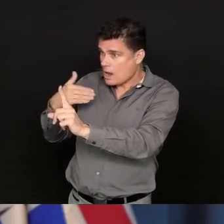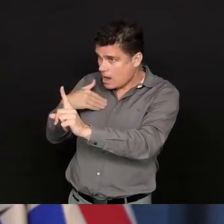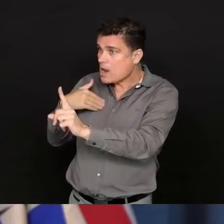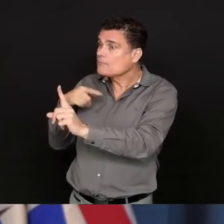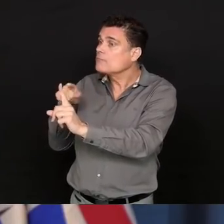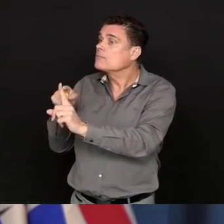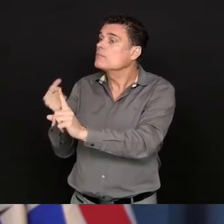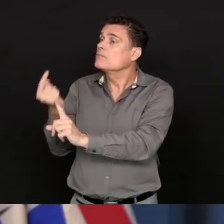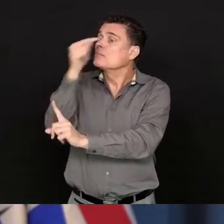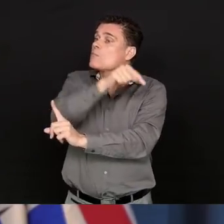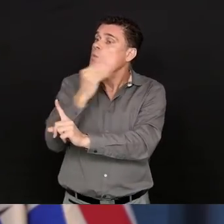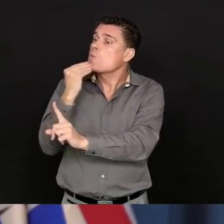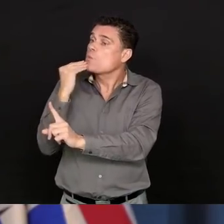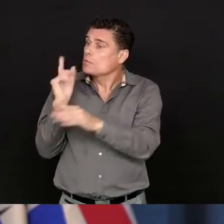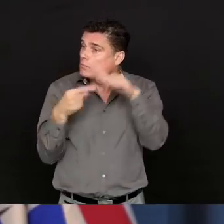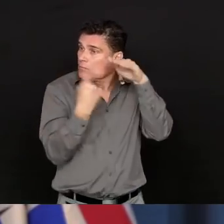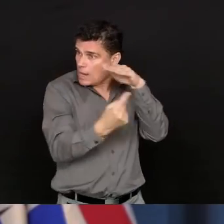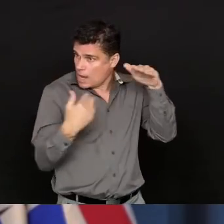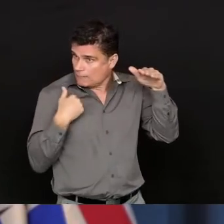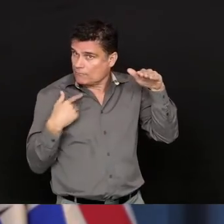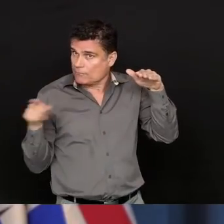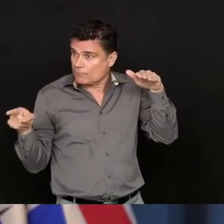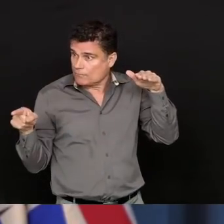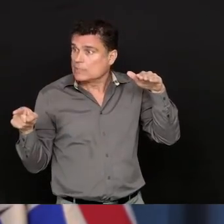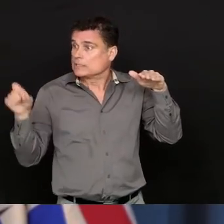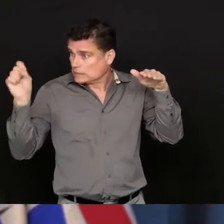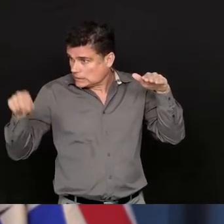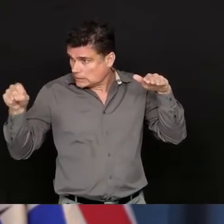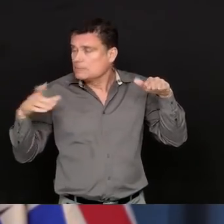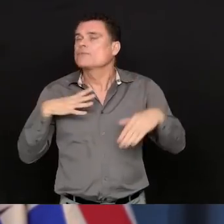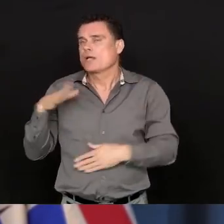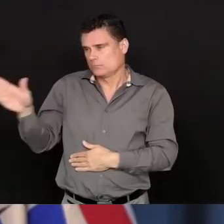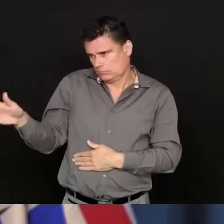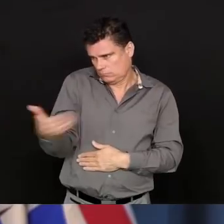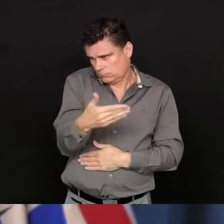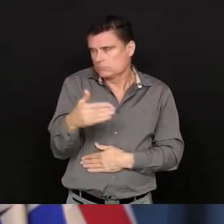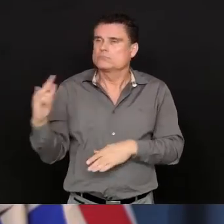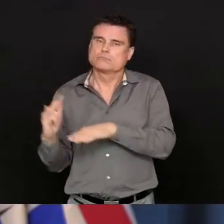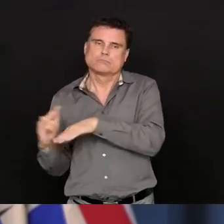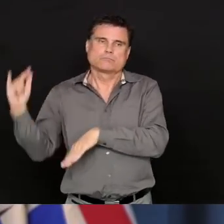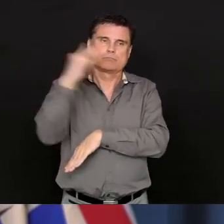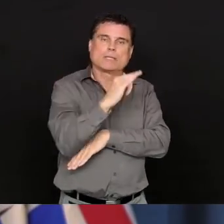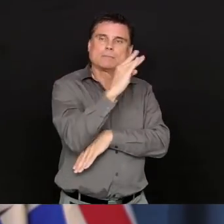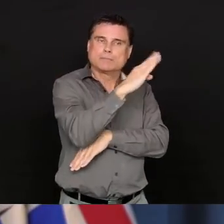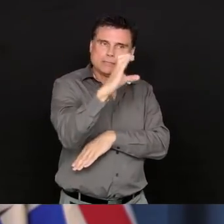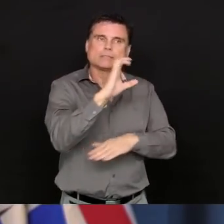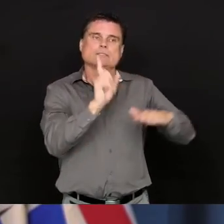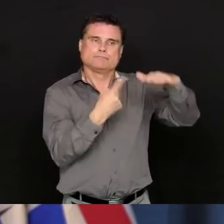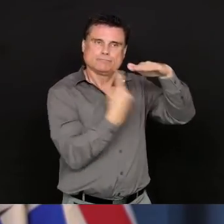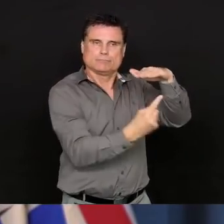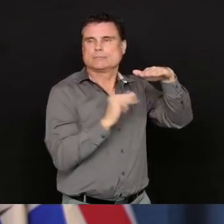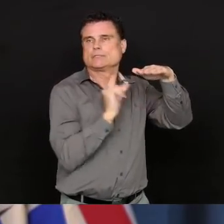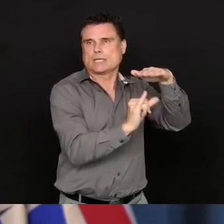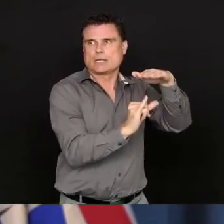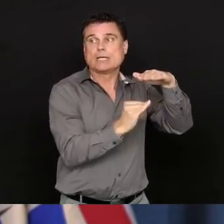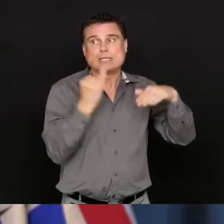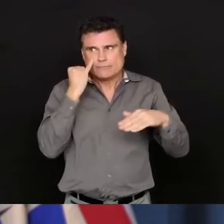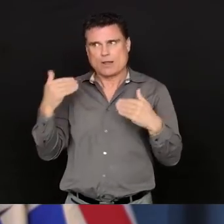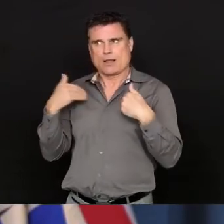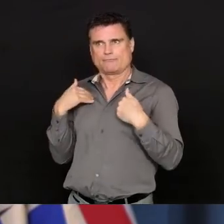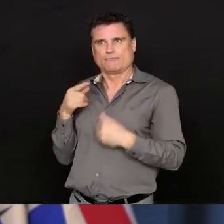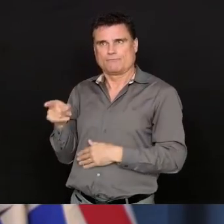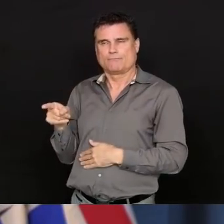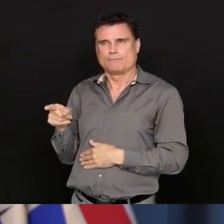we have been in contact with our federal counterparts about being notified about all of those people, so that is in place. There